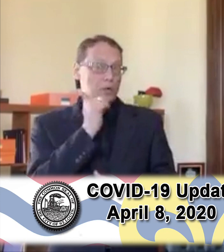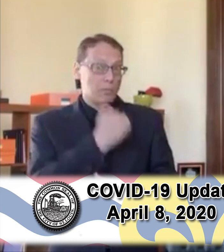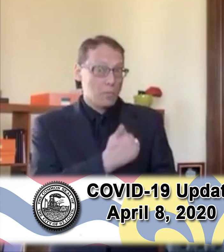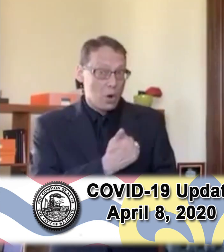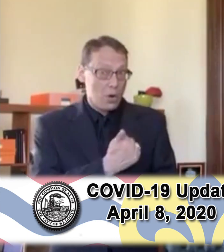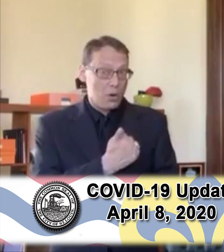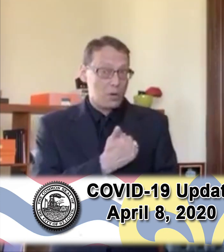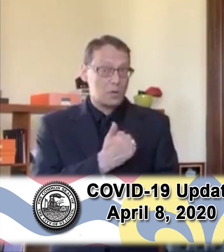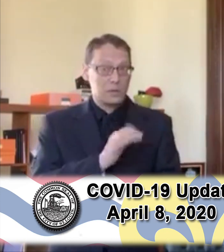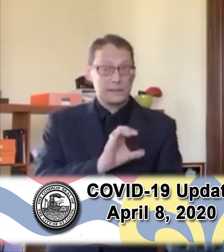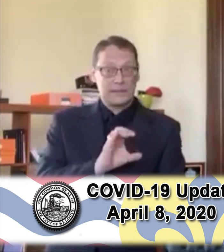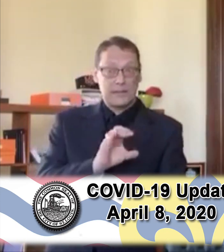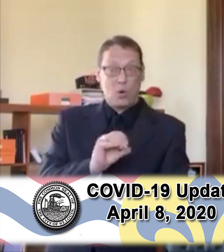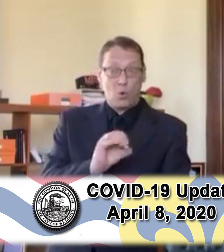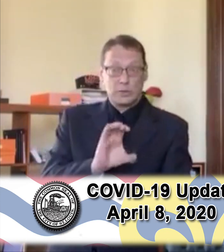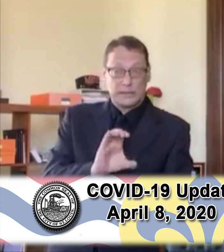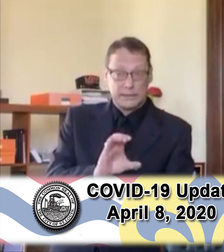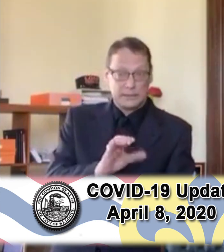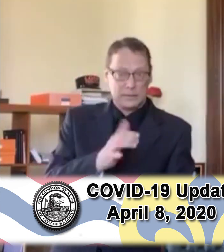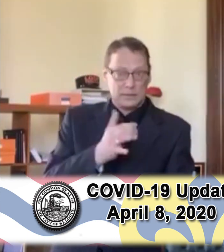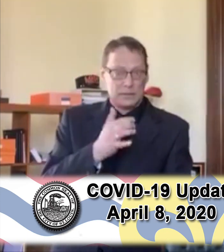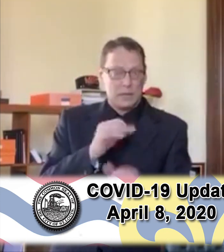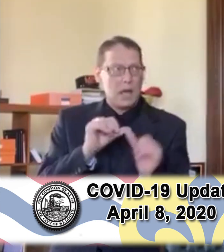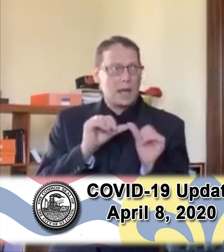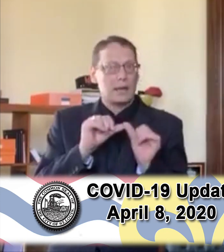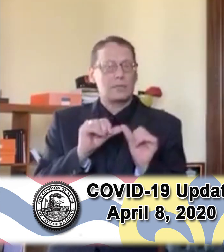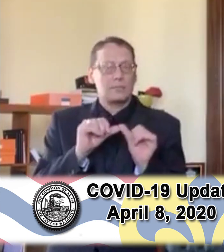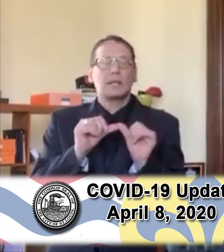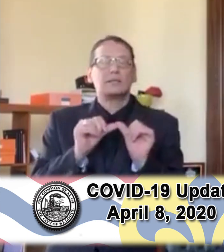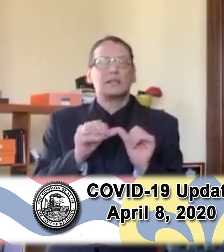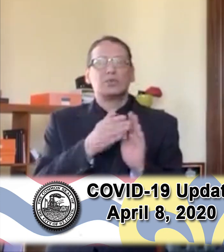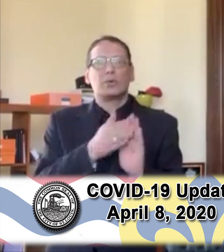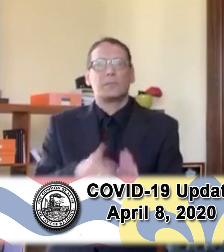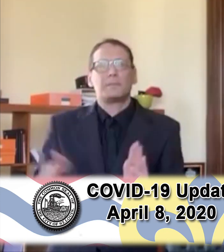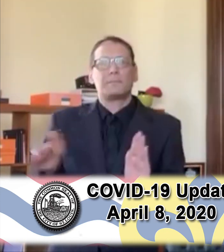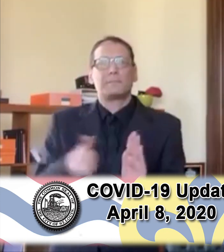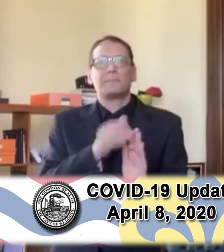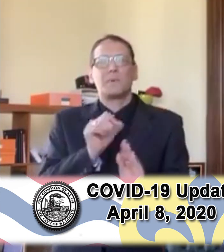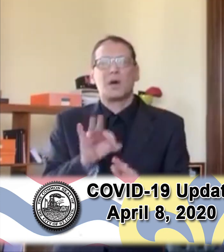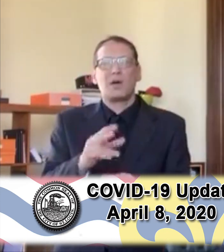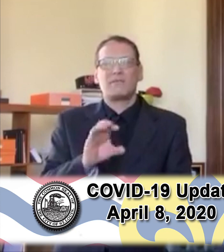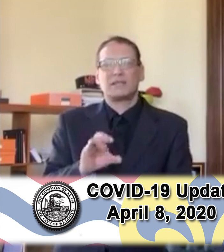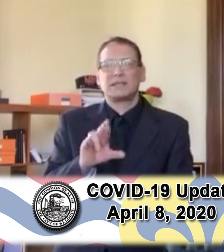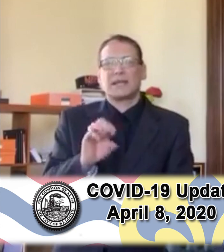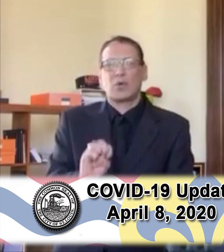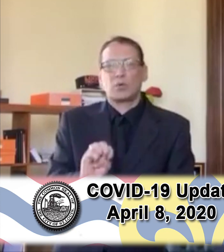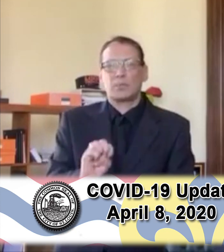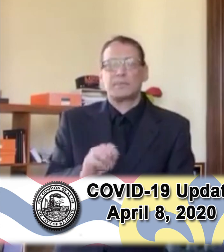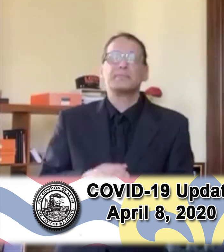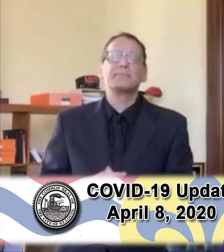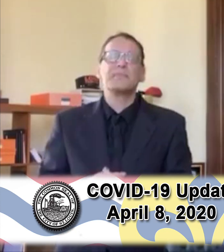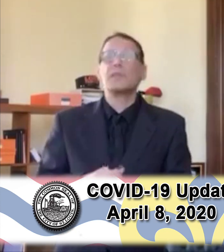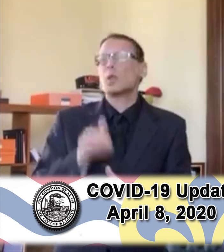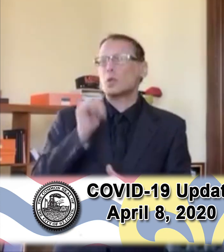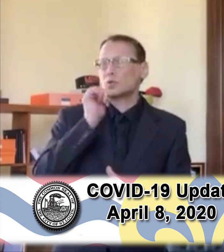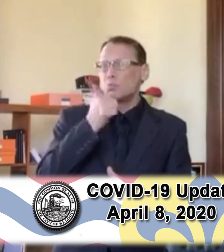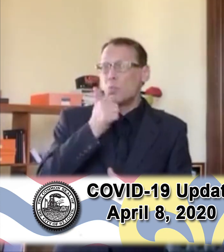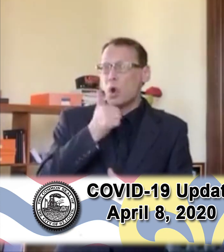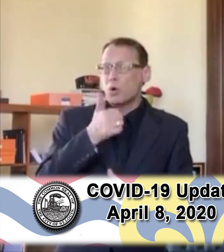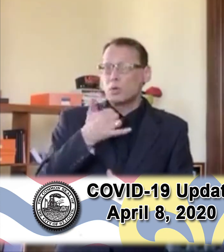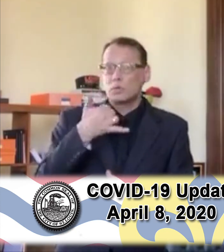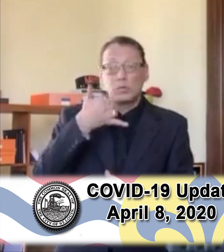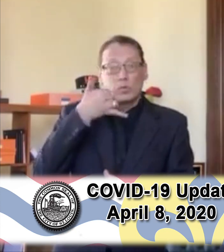with the COC. There's supposed to be a call, the continuum of care. There's supposed to be a call tomorrow in order to figure